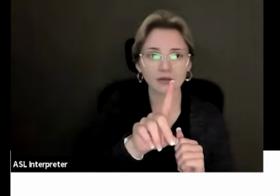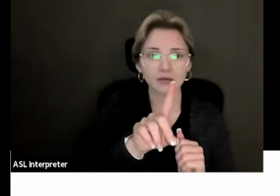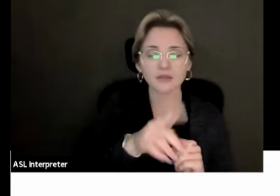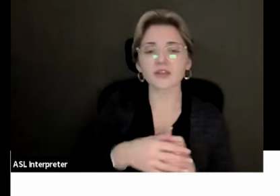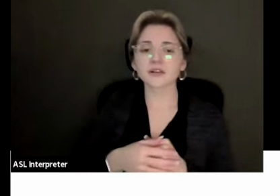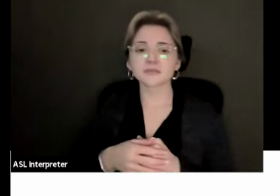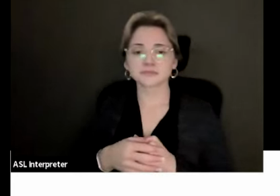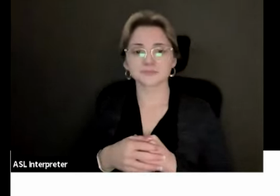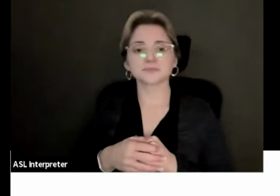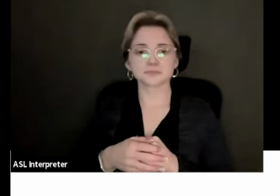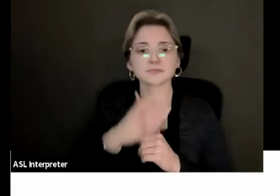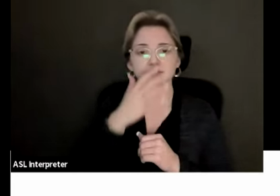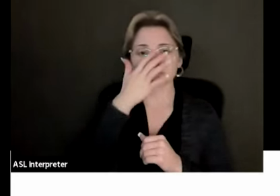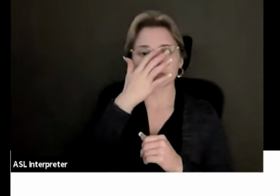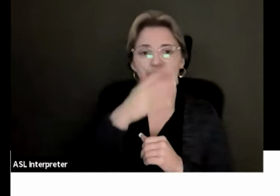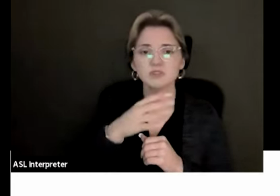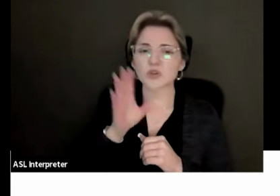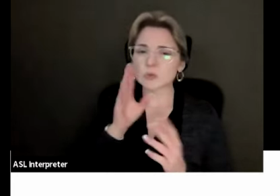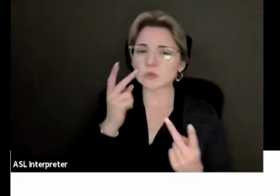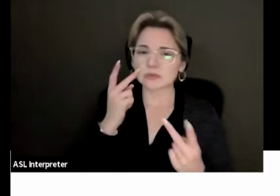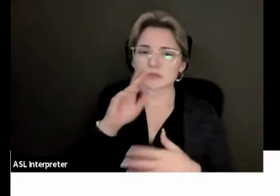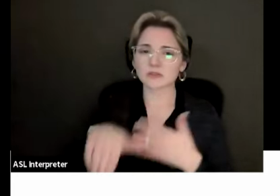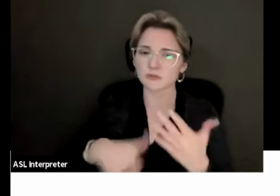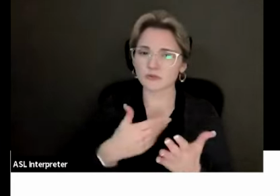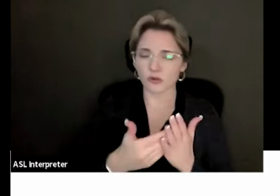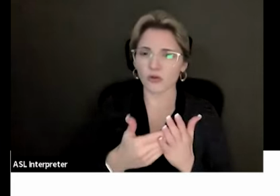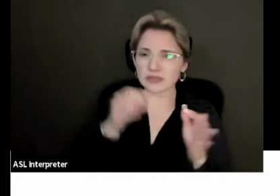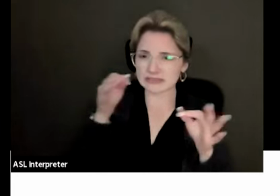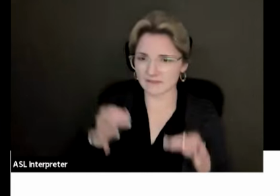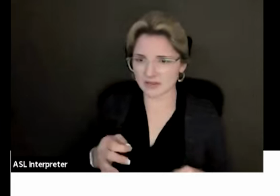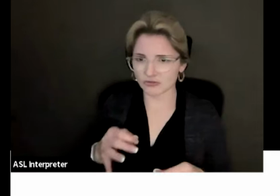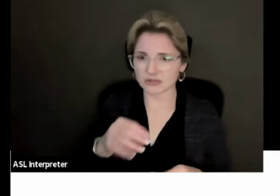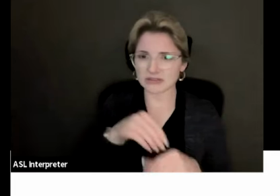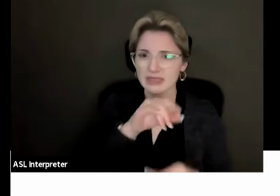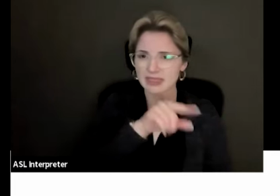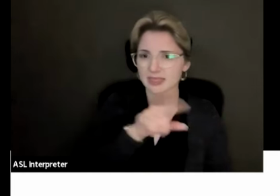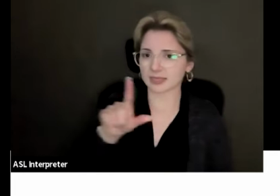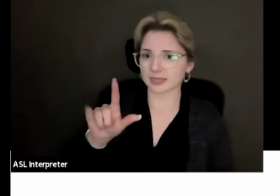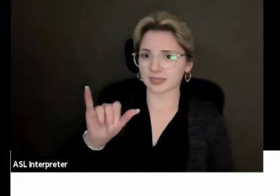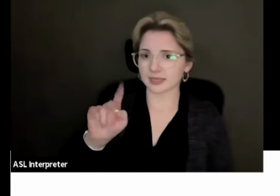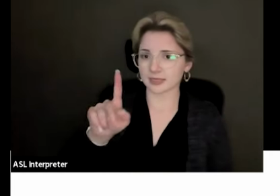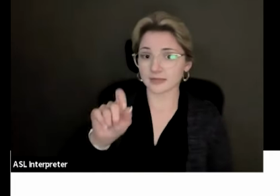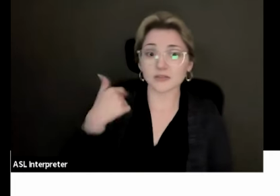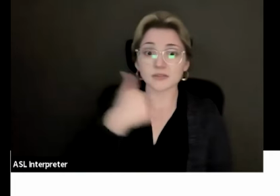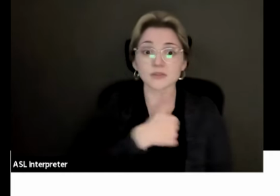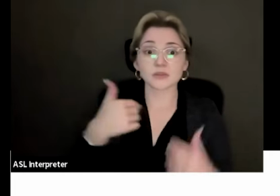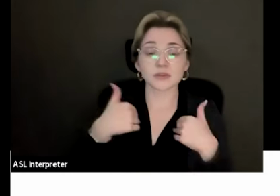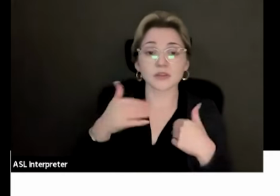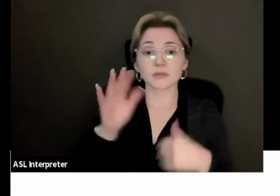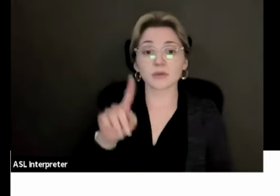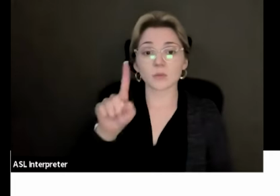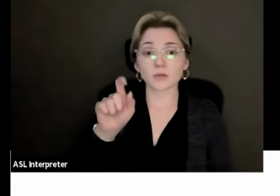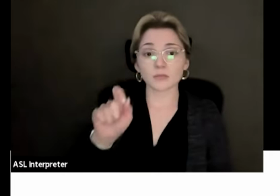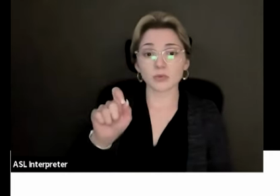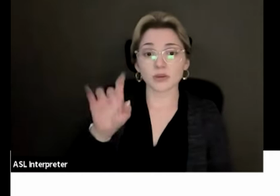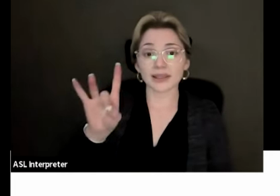the way a public housing authority might. We have about 1.8 million households that are on project-based